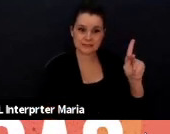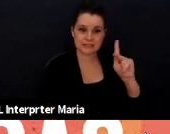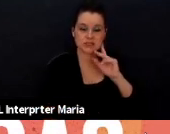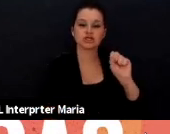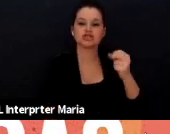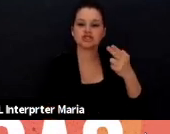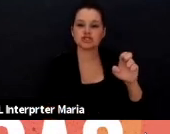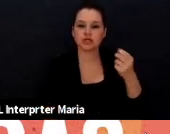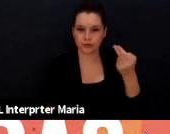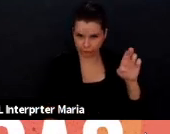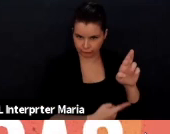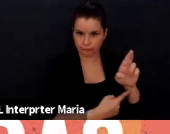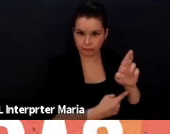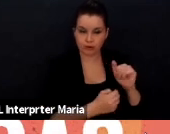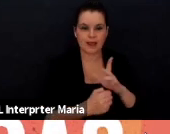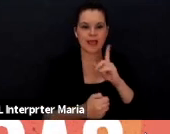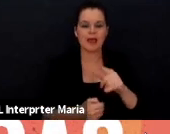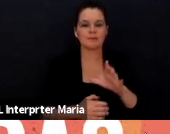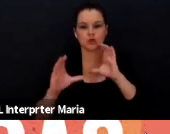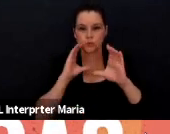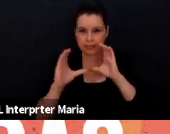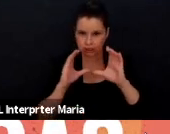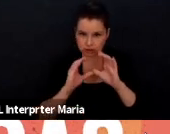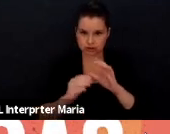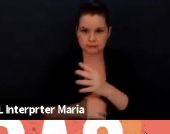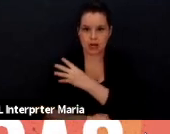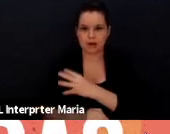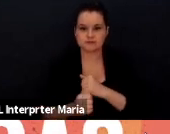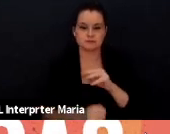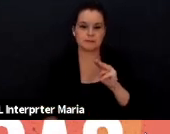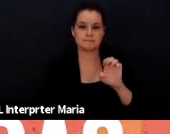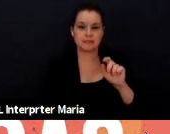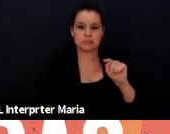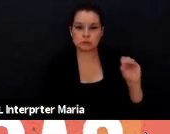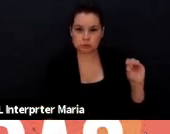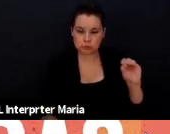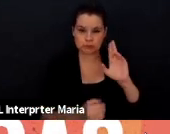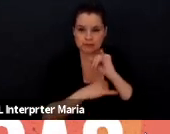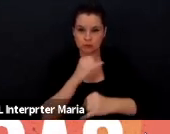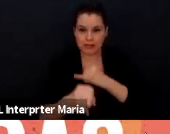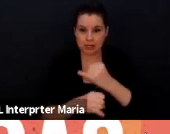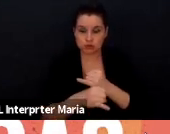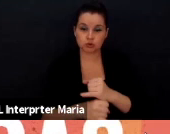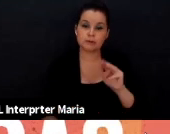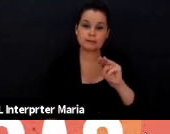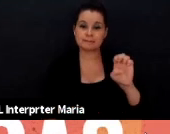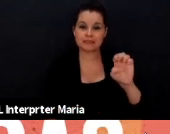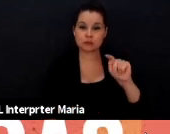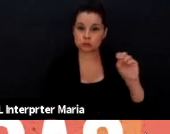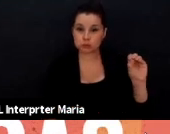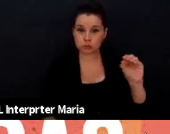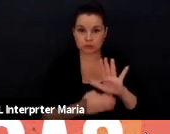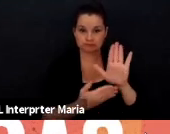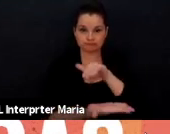and her. I am the Chief Communications Officer for Me Too International. Me Too is an organization that has